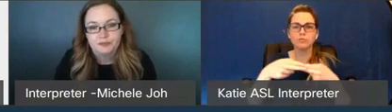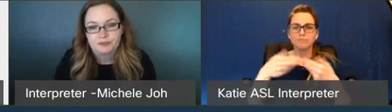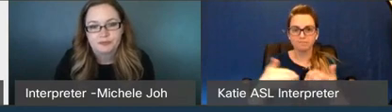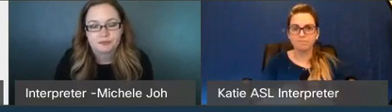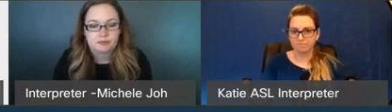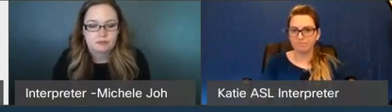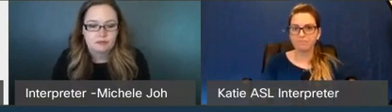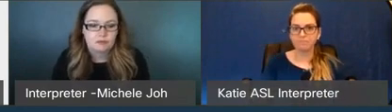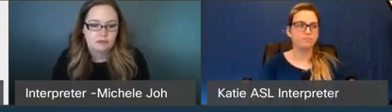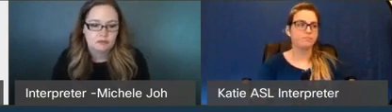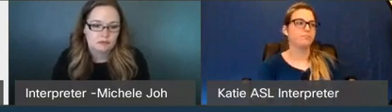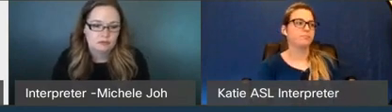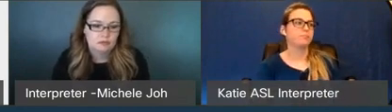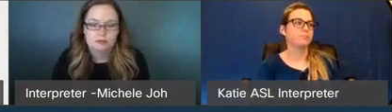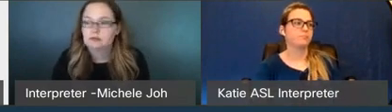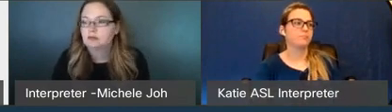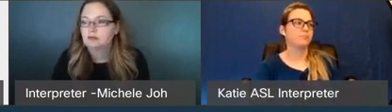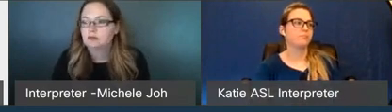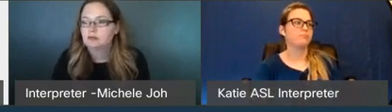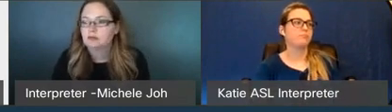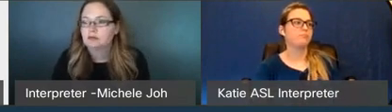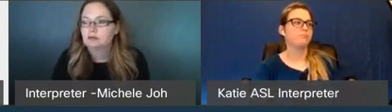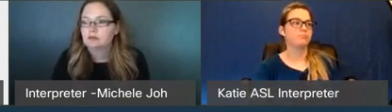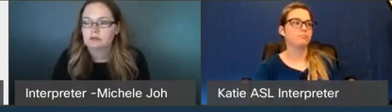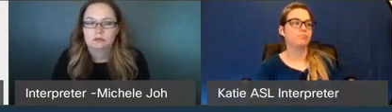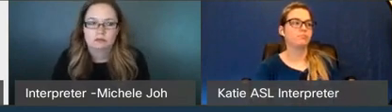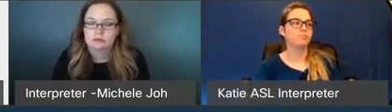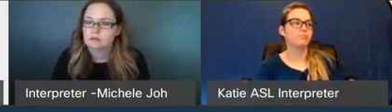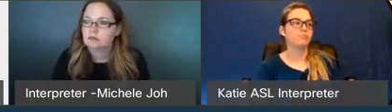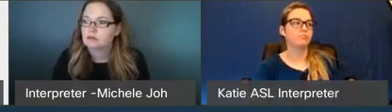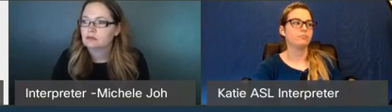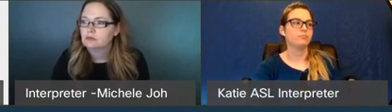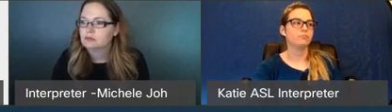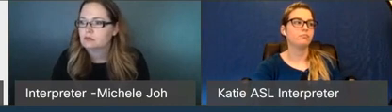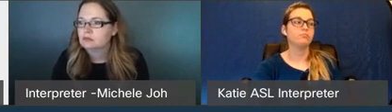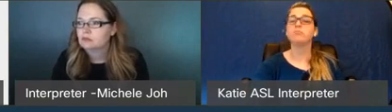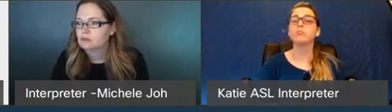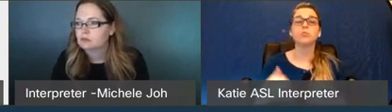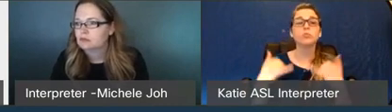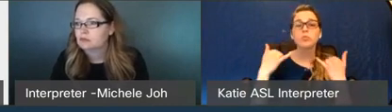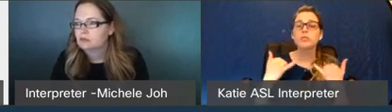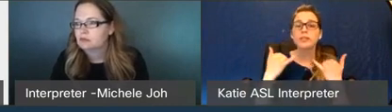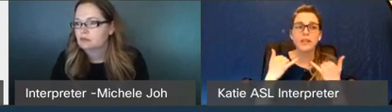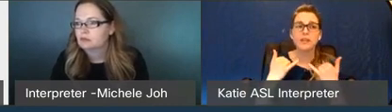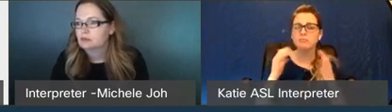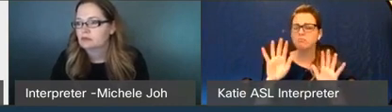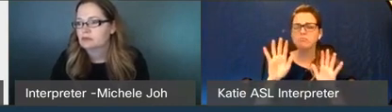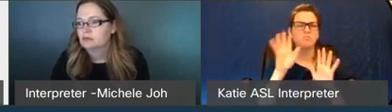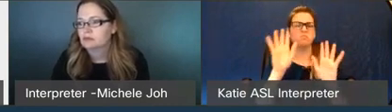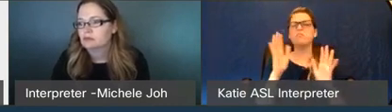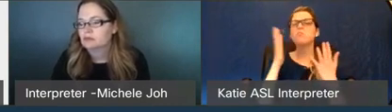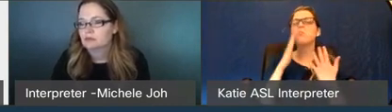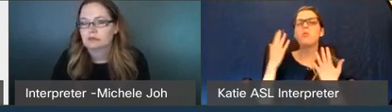Court Staff About Medication-Assisted Treatment. And we're just going to give folks just one more minute to sign